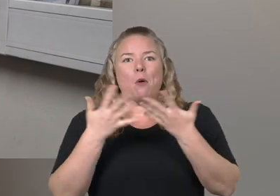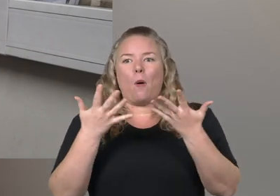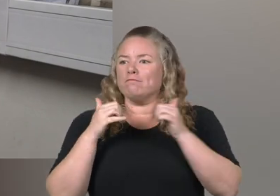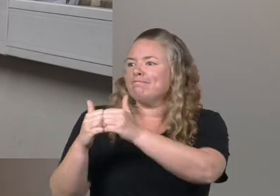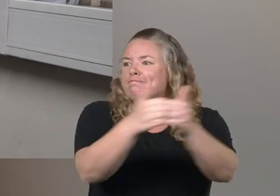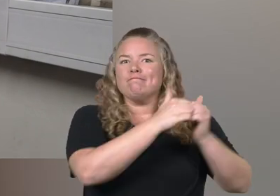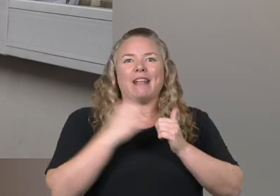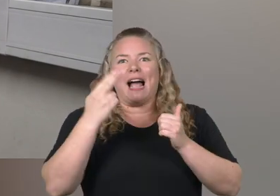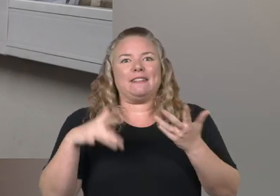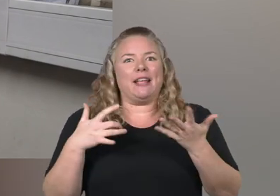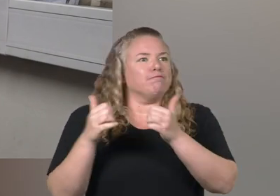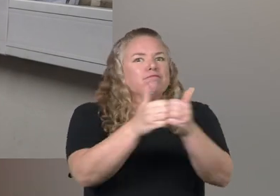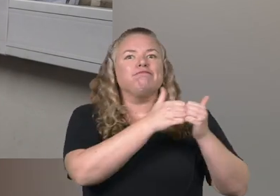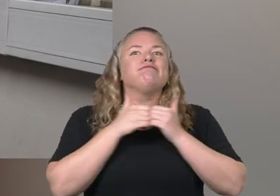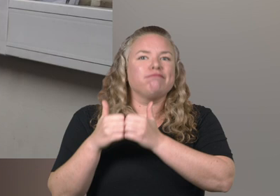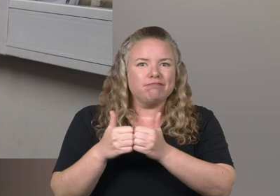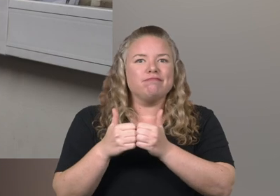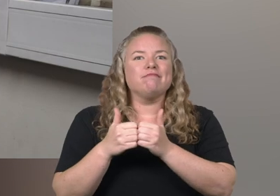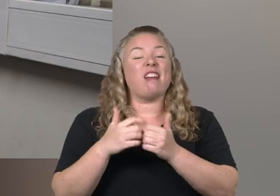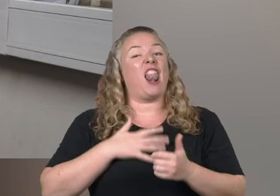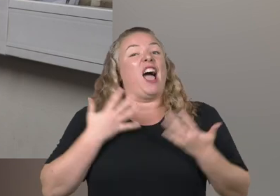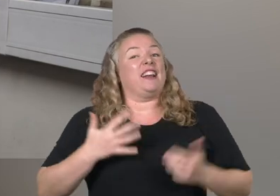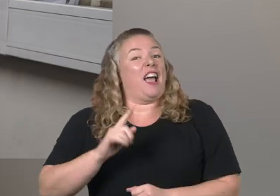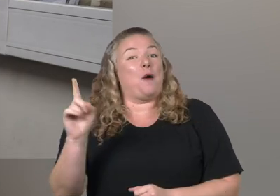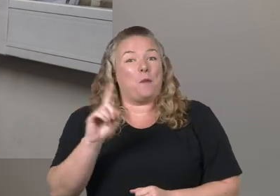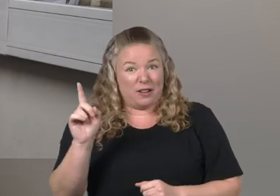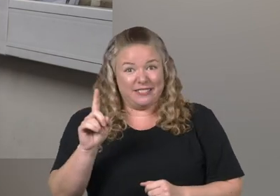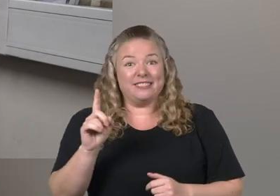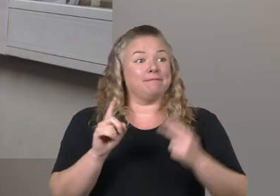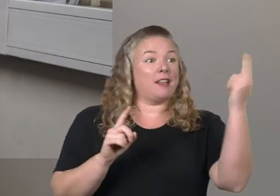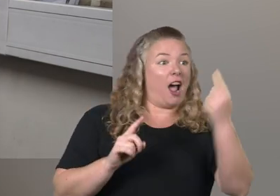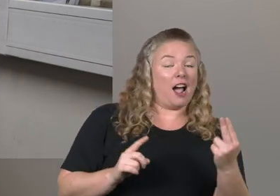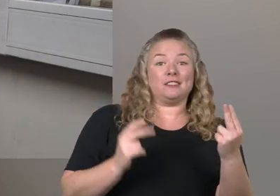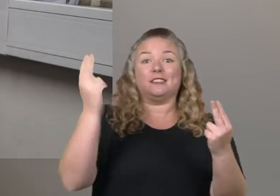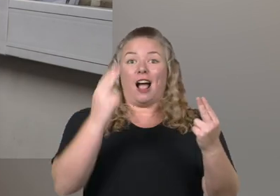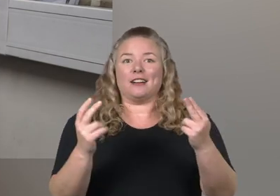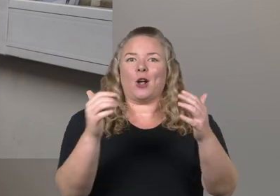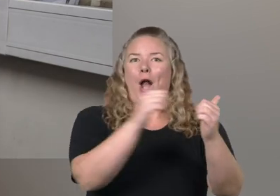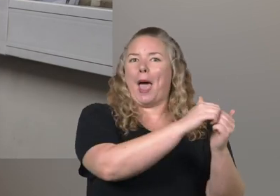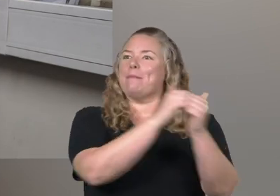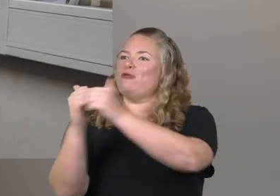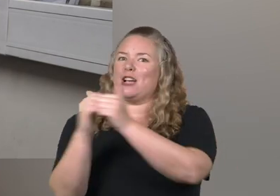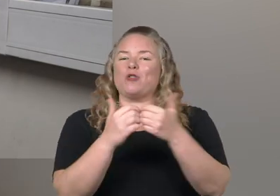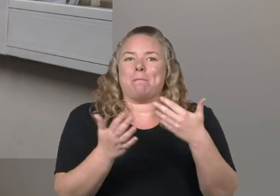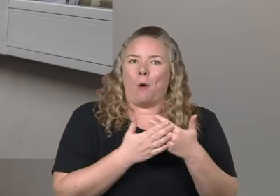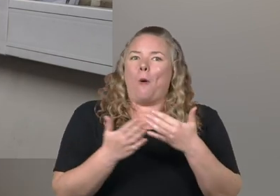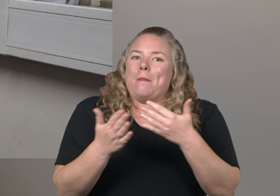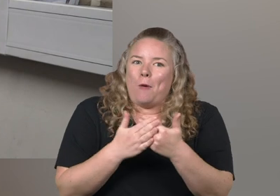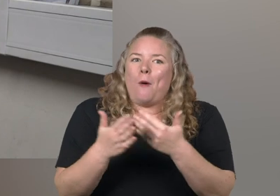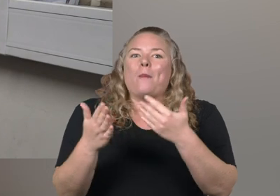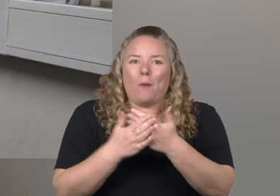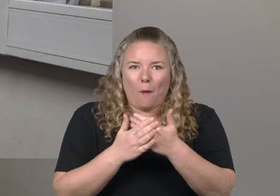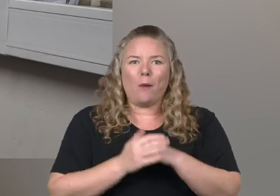amongst artists, and there's, you know, really interesting networks that happen. And I quite like that we're seeing a lot more now of these